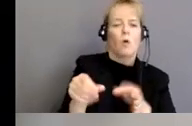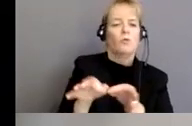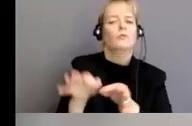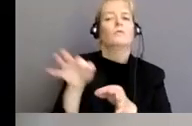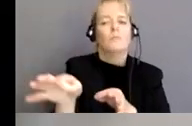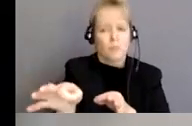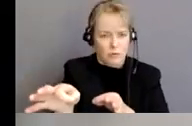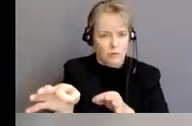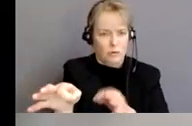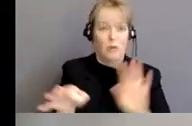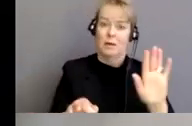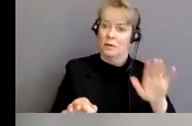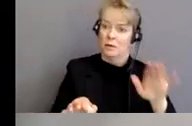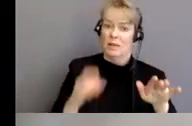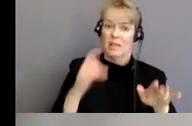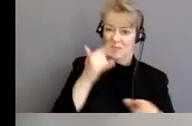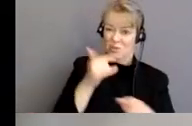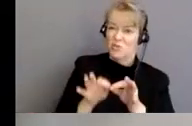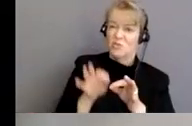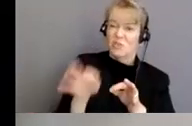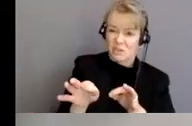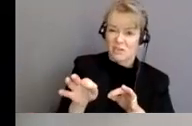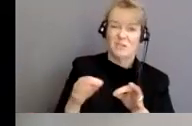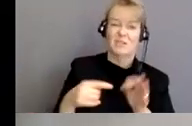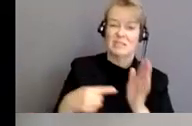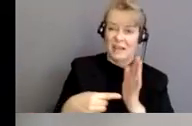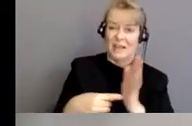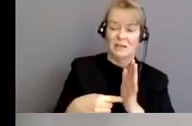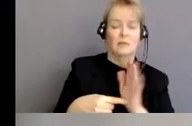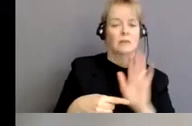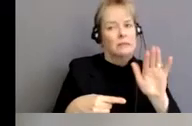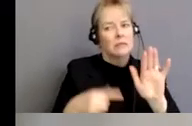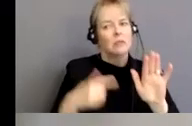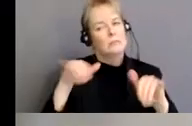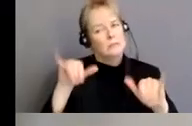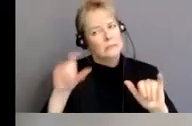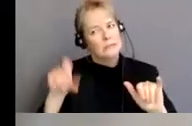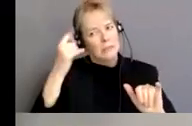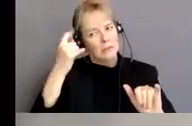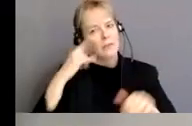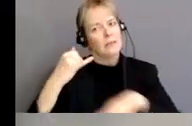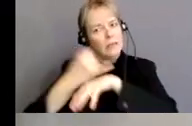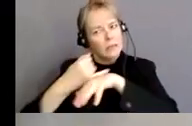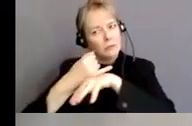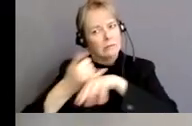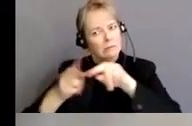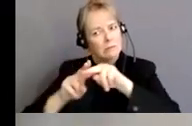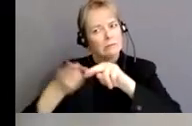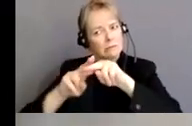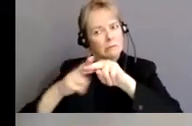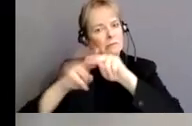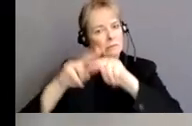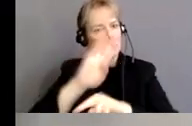deferring repaying debts, you want to ensure that you understand that you're still going to be paying interest on that debt and how that impacts